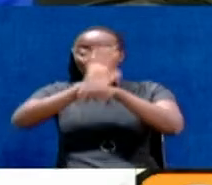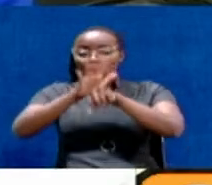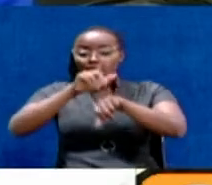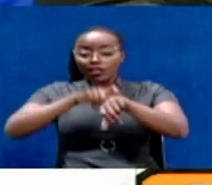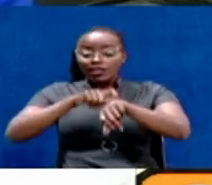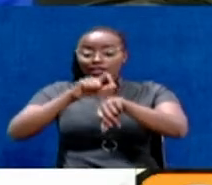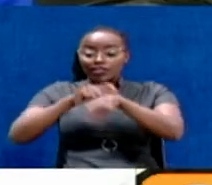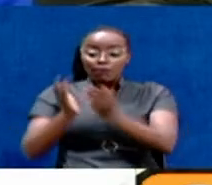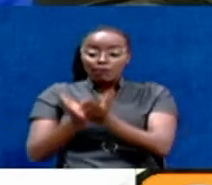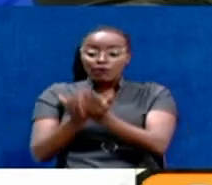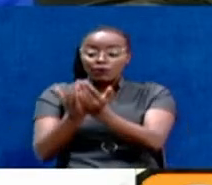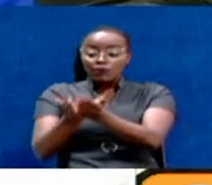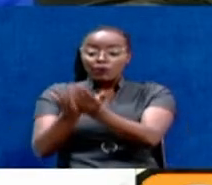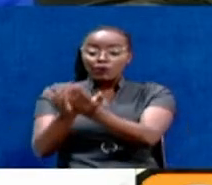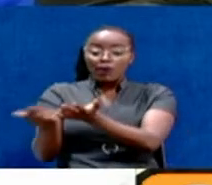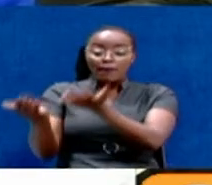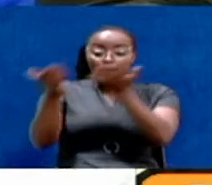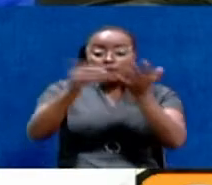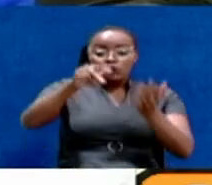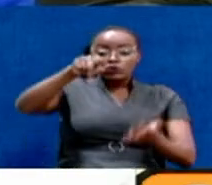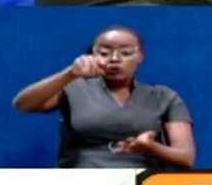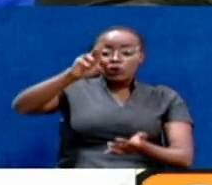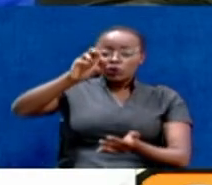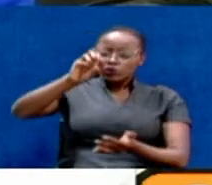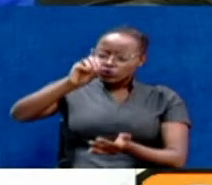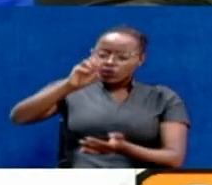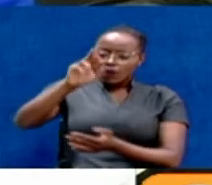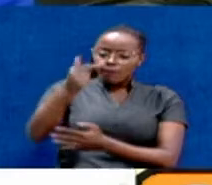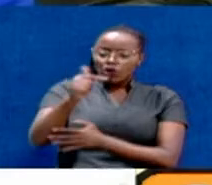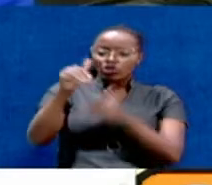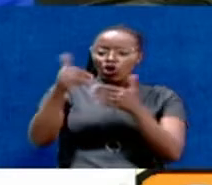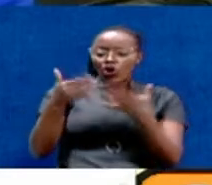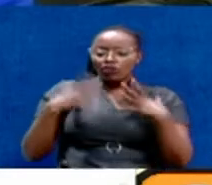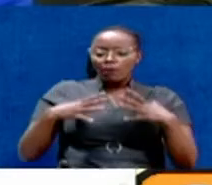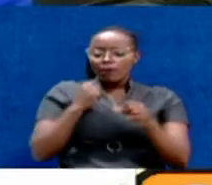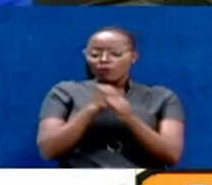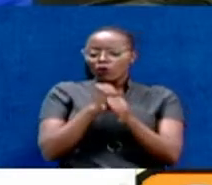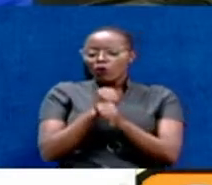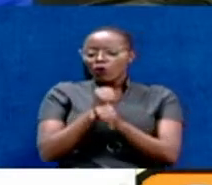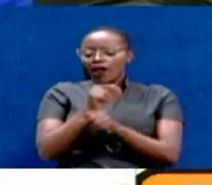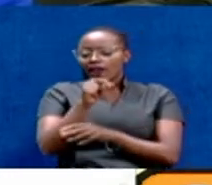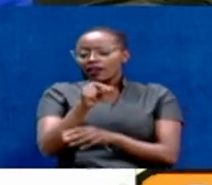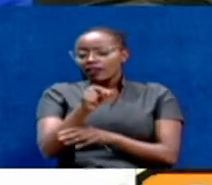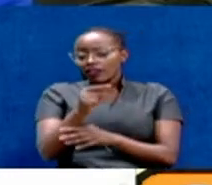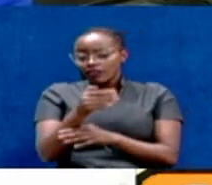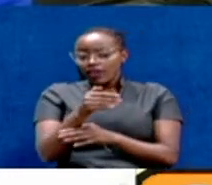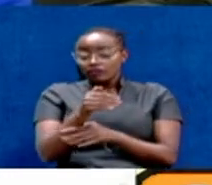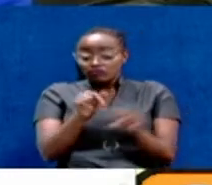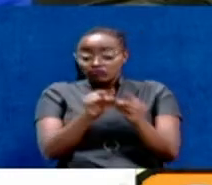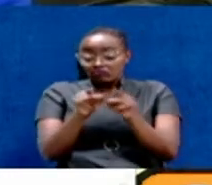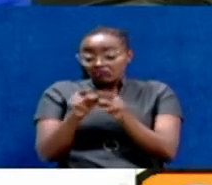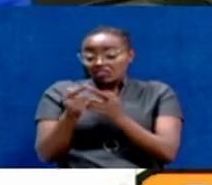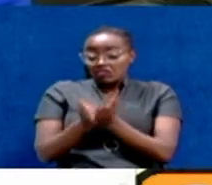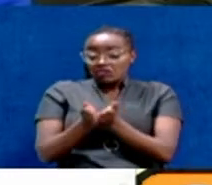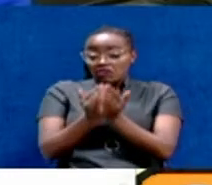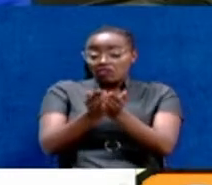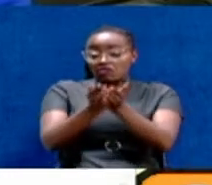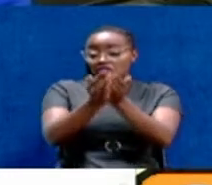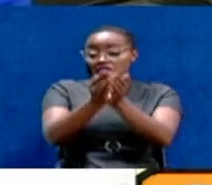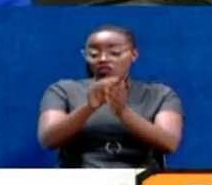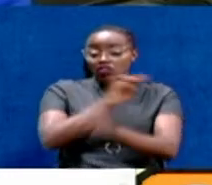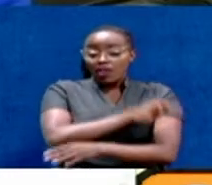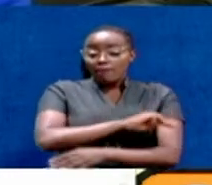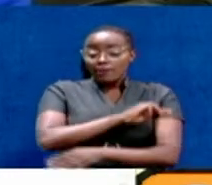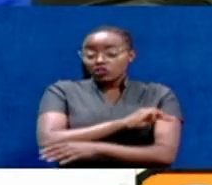when the ships come to port, the crew or the seafarers can access welfare facilities like the Mission to Seafarers